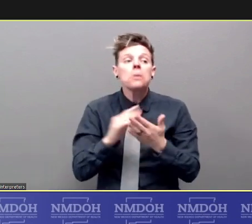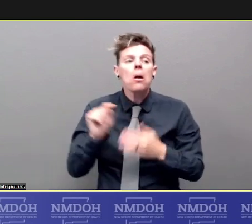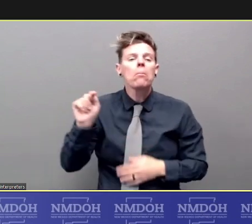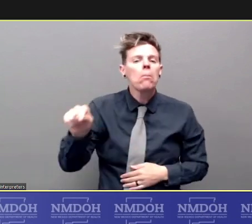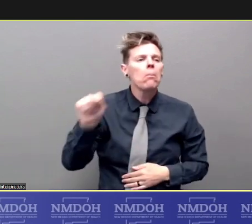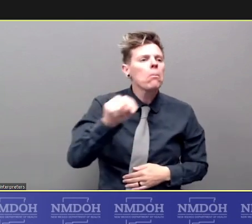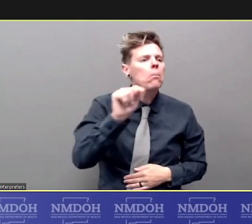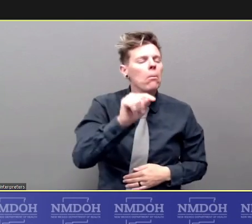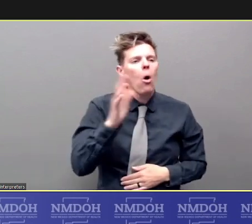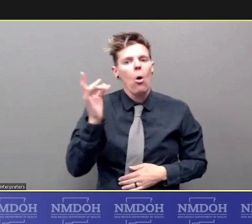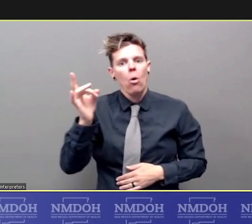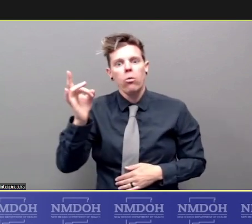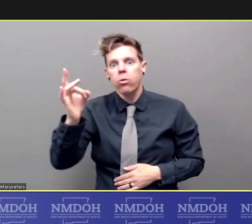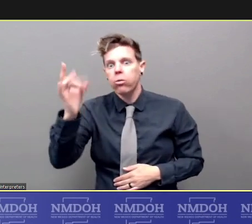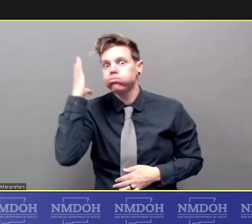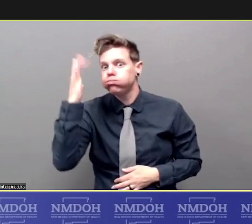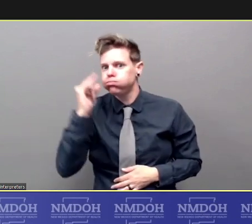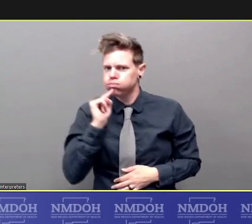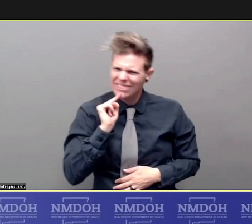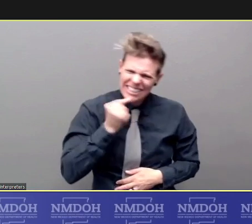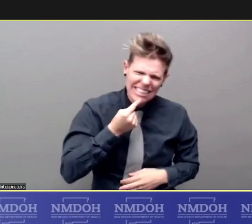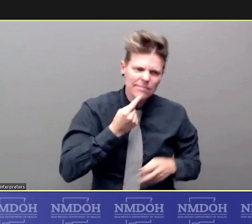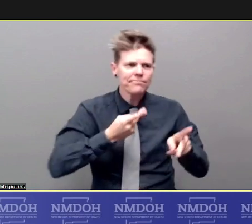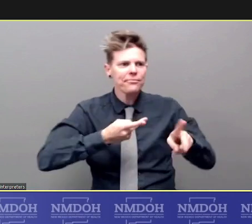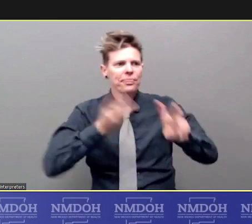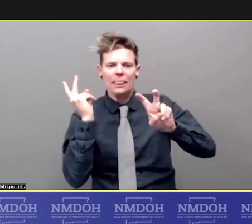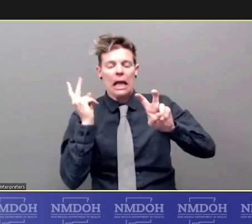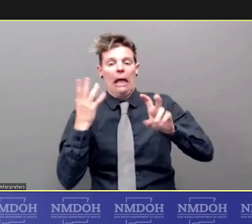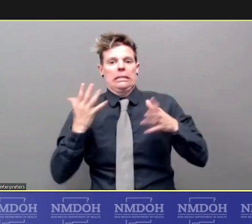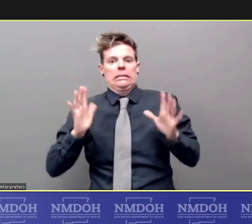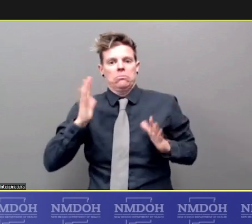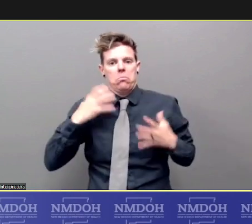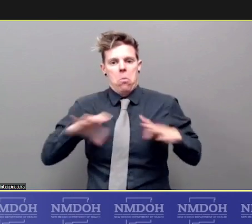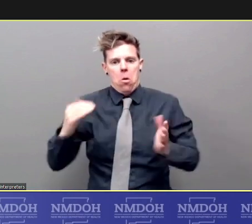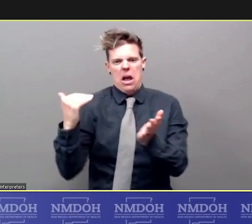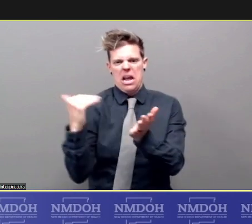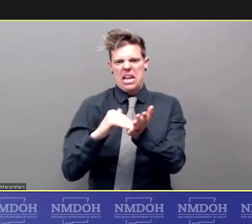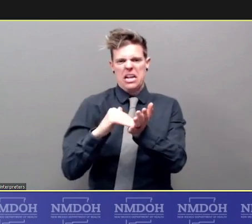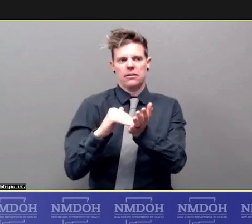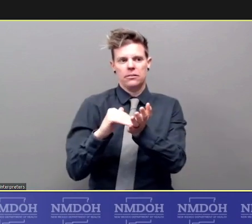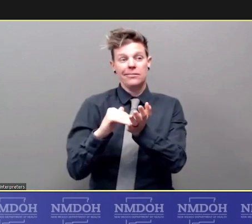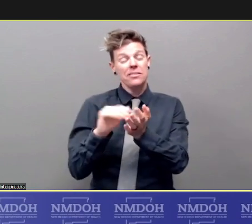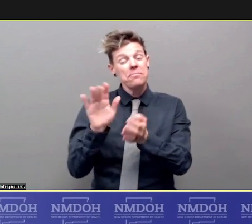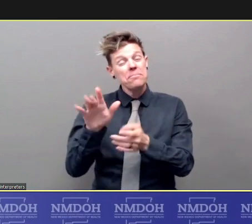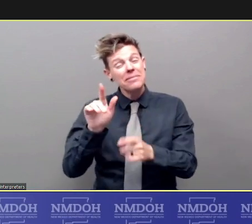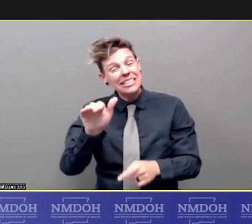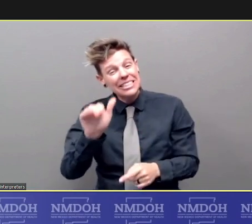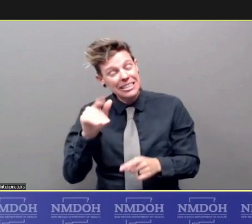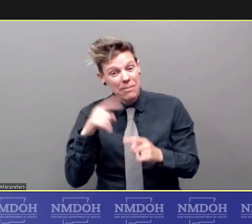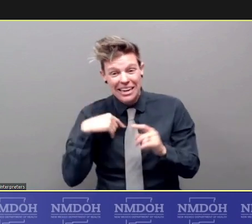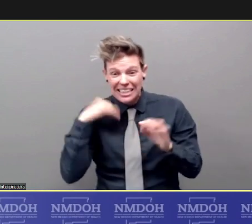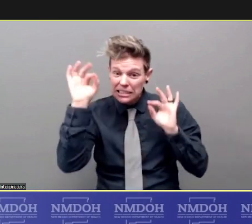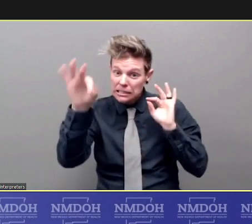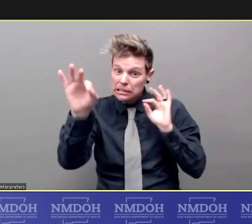from wanting a further vaccine. However, I would remind all those people who are thinking that way